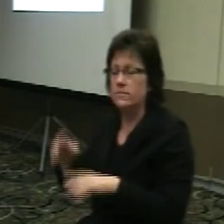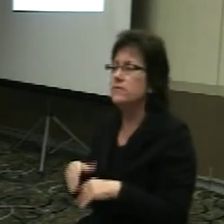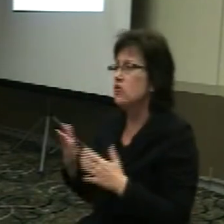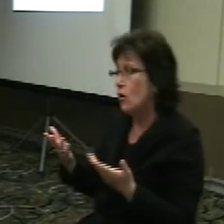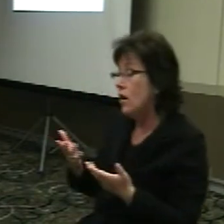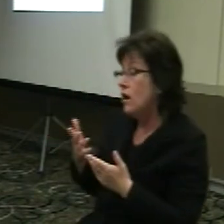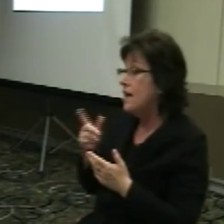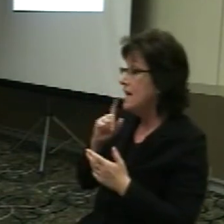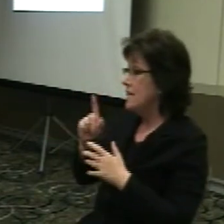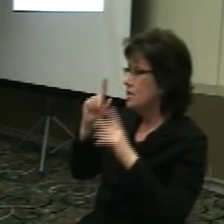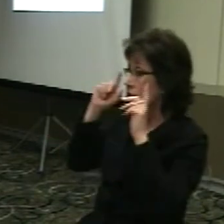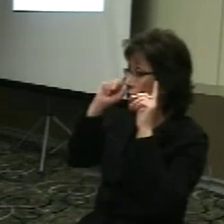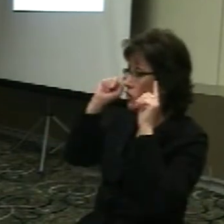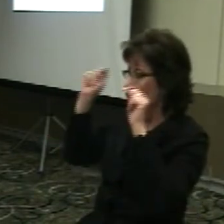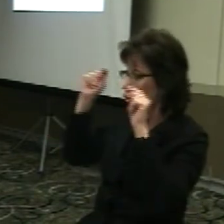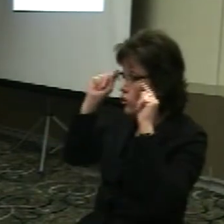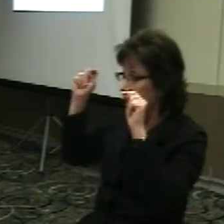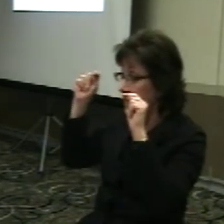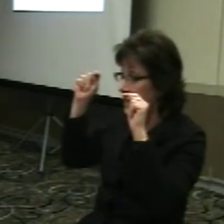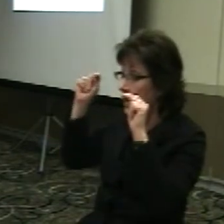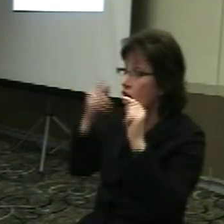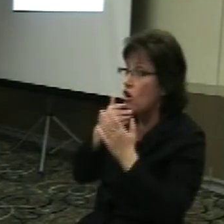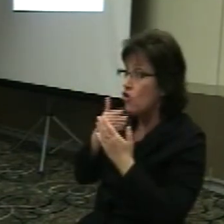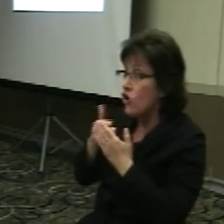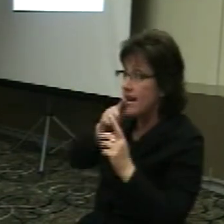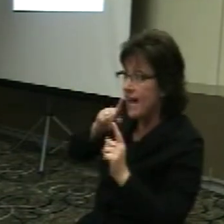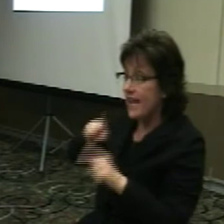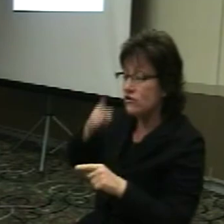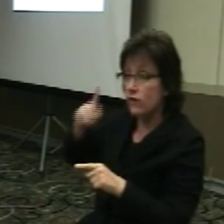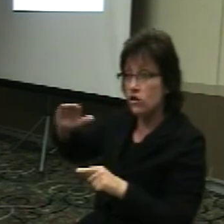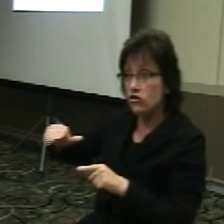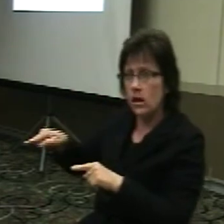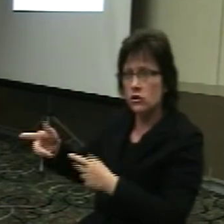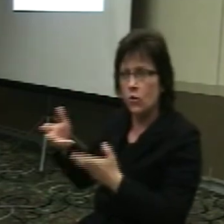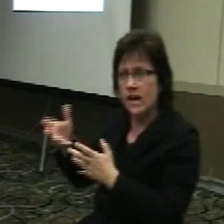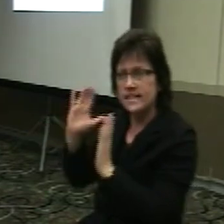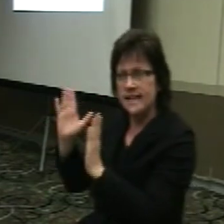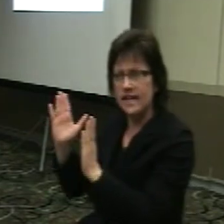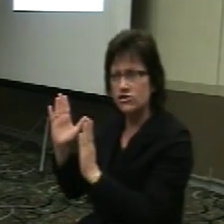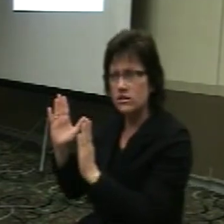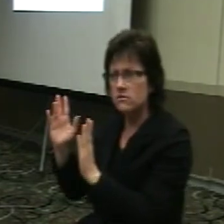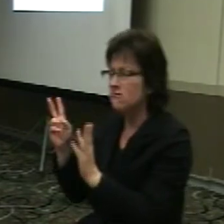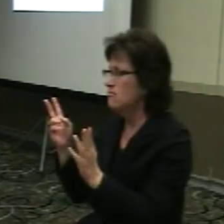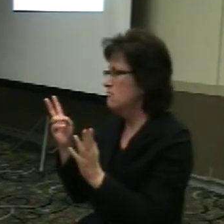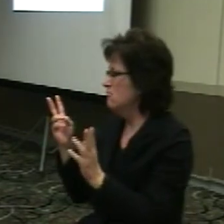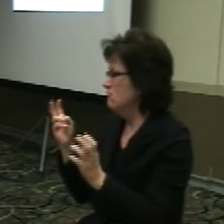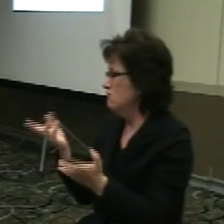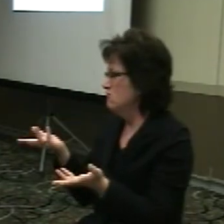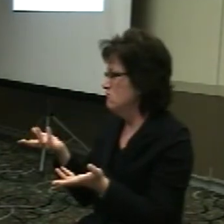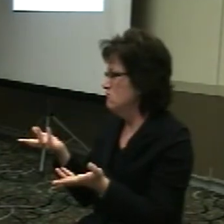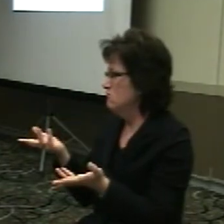be a good answer for a child who wants attention, per se?